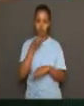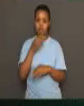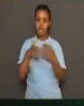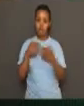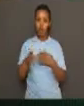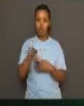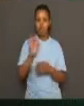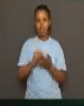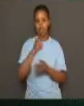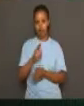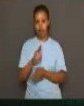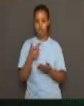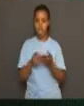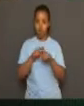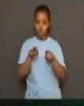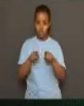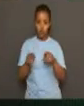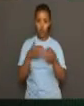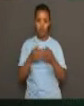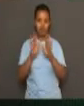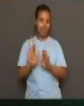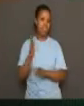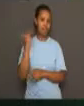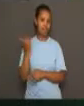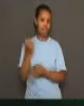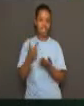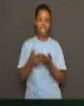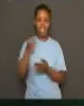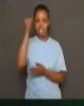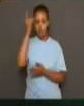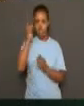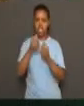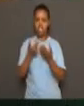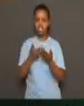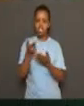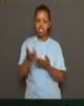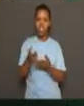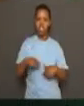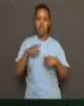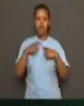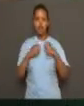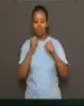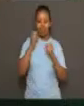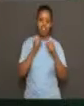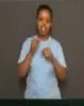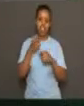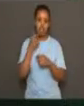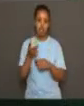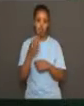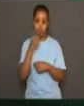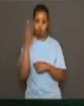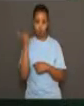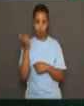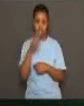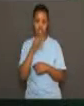The difference was puzzling. As Darwin analyzed it, he began thinking about how the struggle to survive was the driving force behind